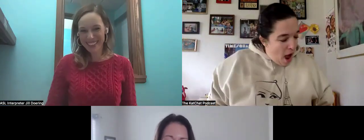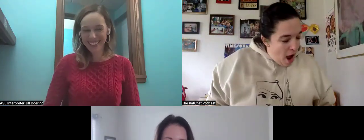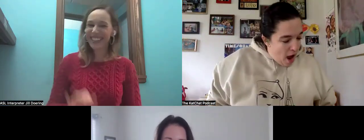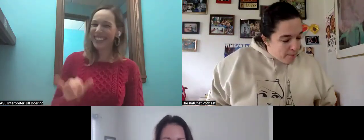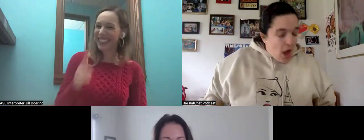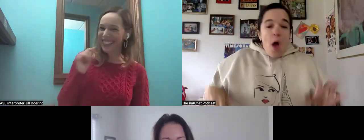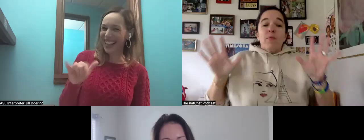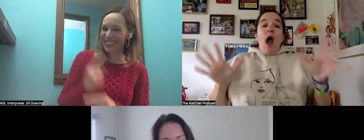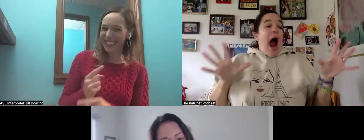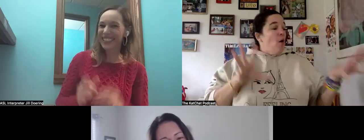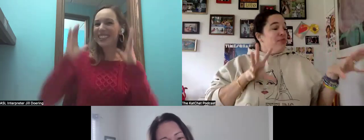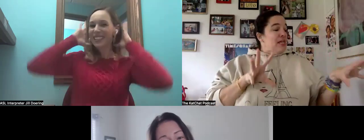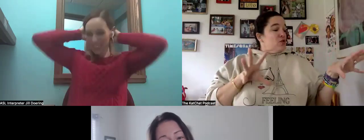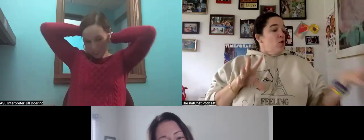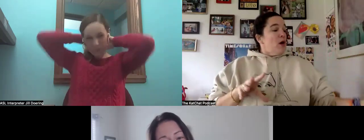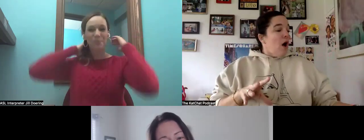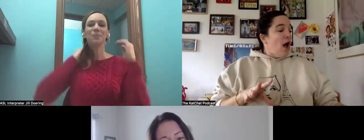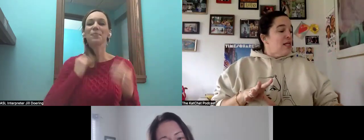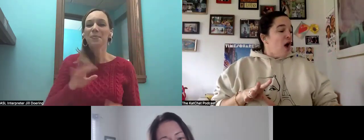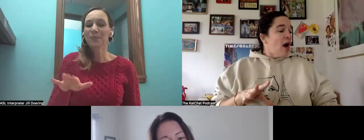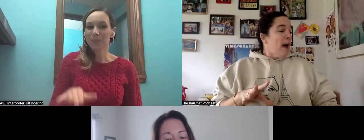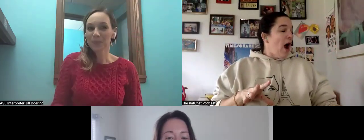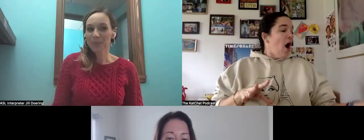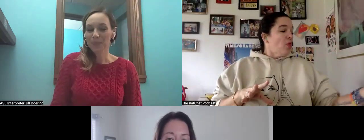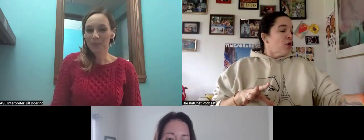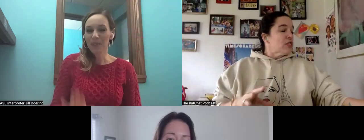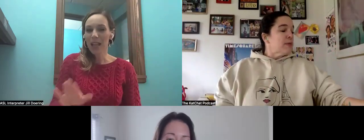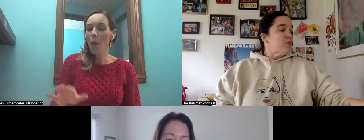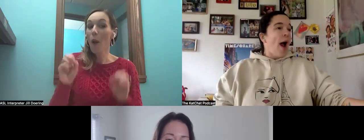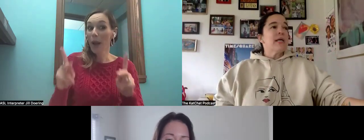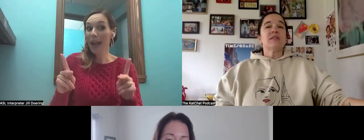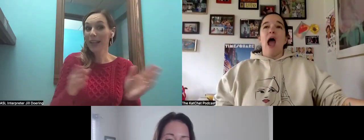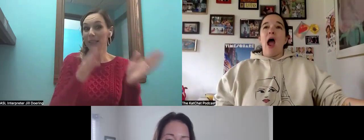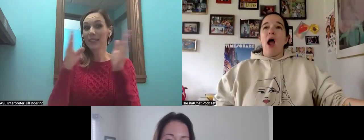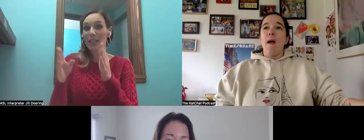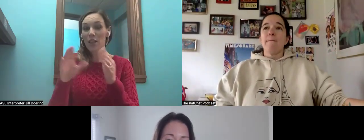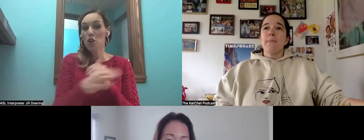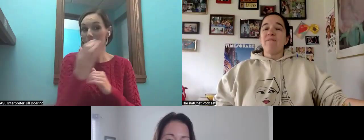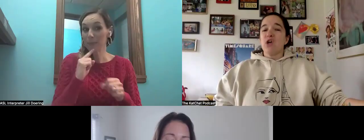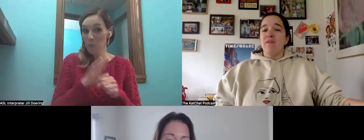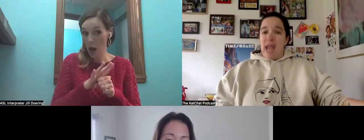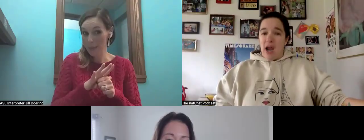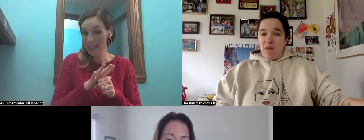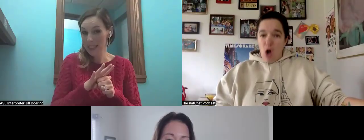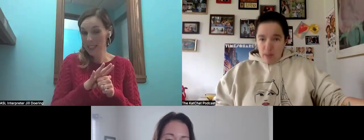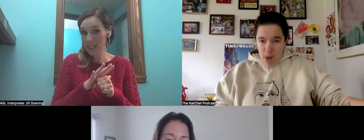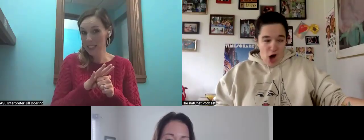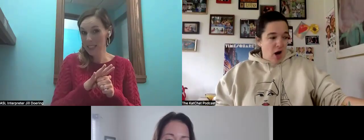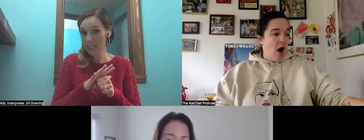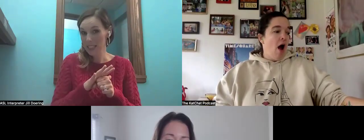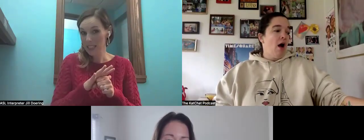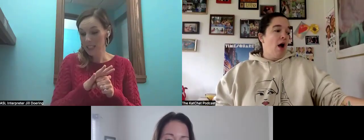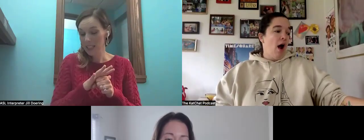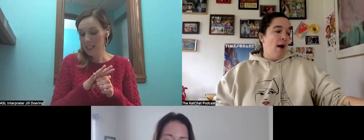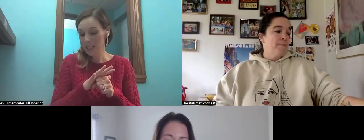That's right. Out of these two books, okay, let's talk about the Christmas Promise. If you're a band of